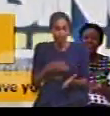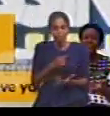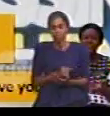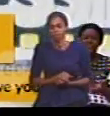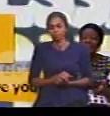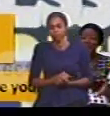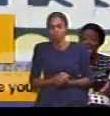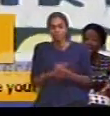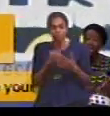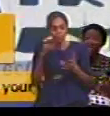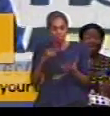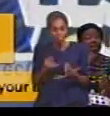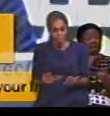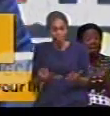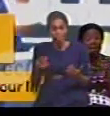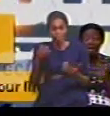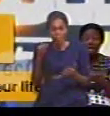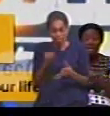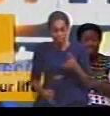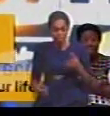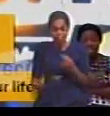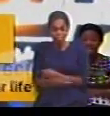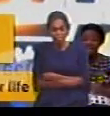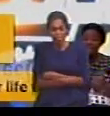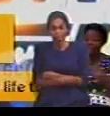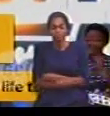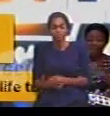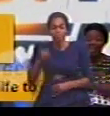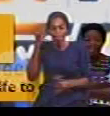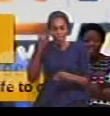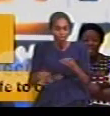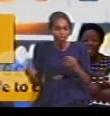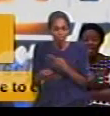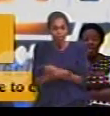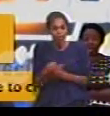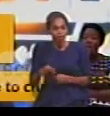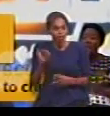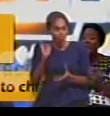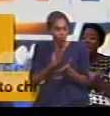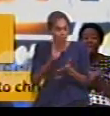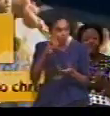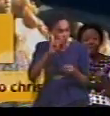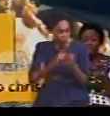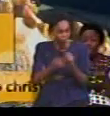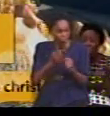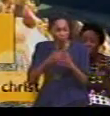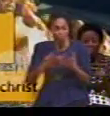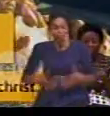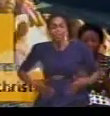last day, the final day of that problem in your life.